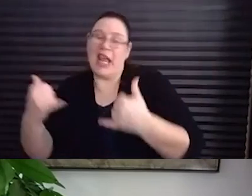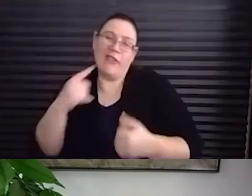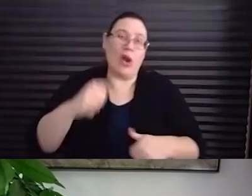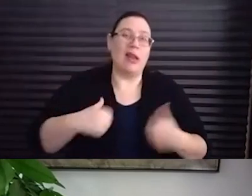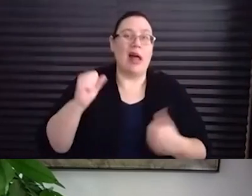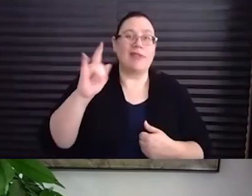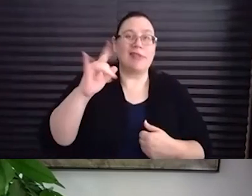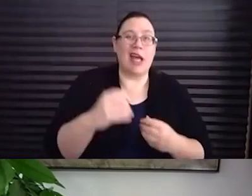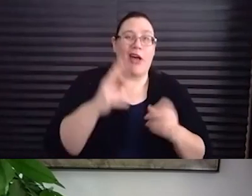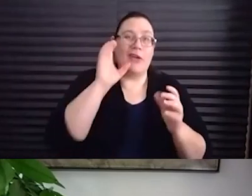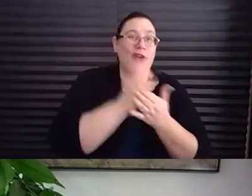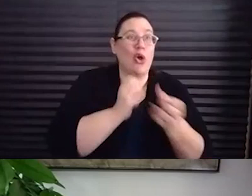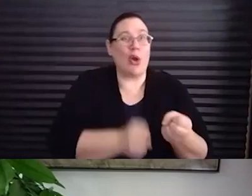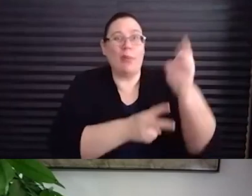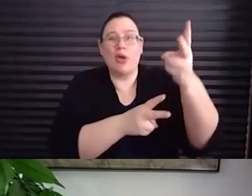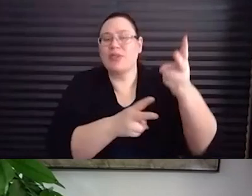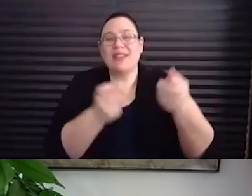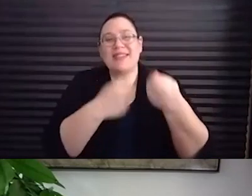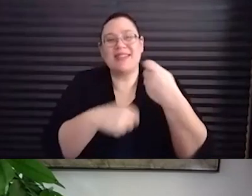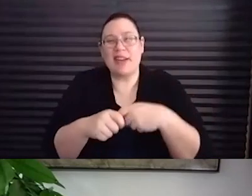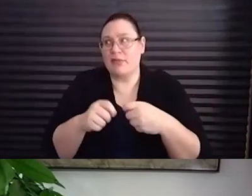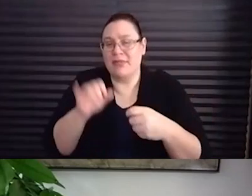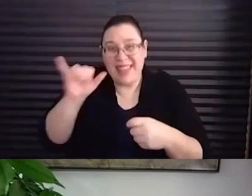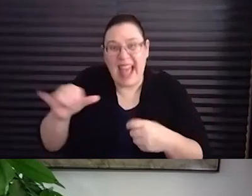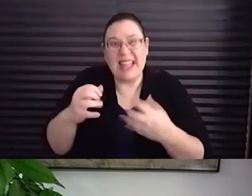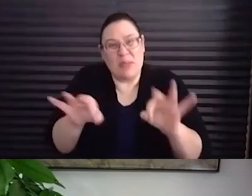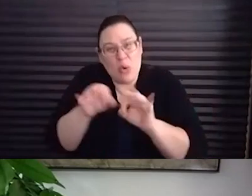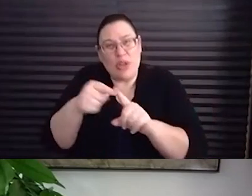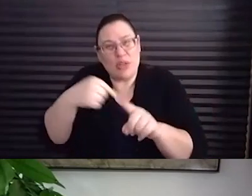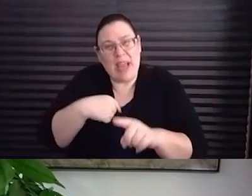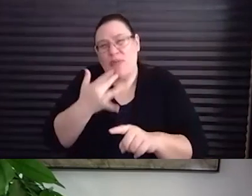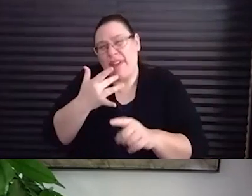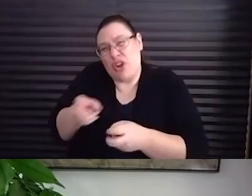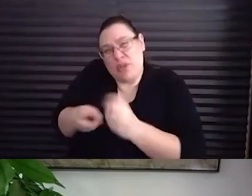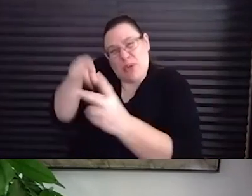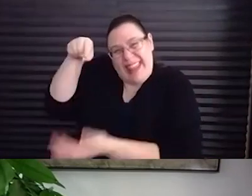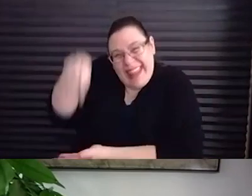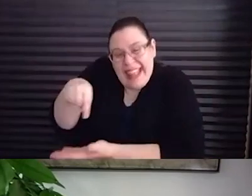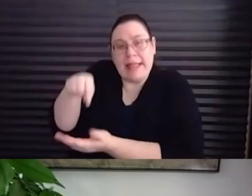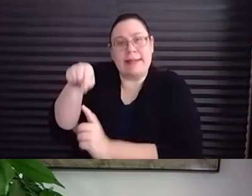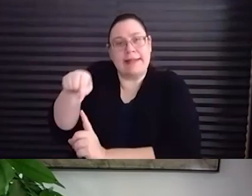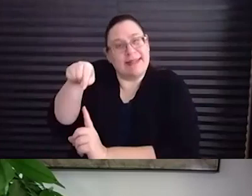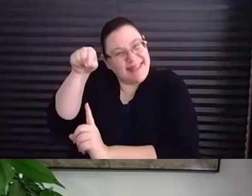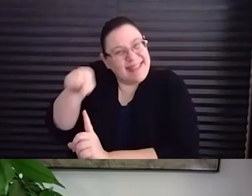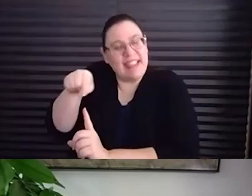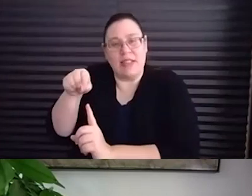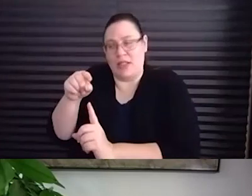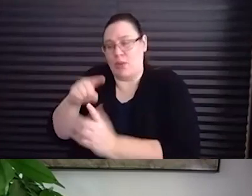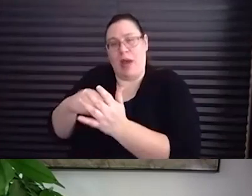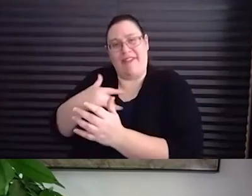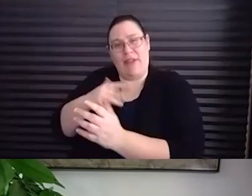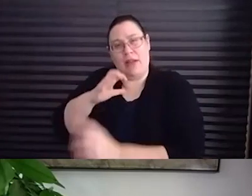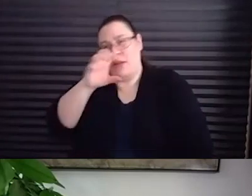up, versus, no, this is something that's actually important to me. I want to post this instead, because this is what I'm, you know, this is what I gravitate towards.